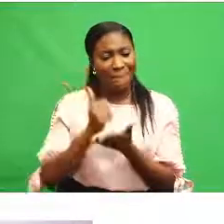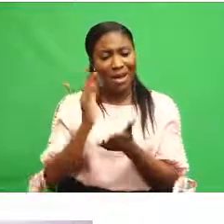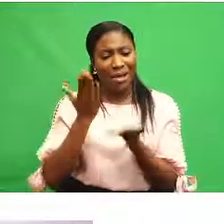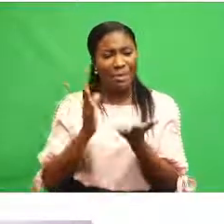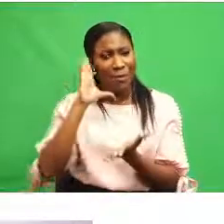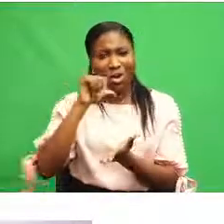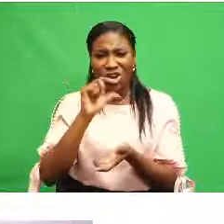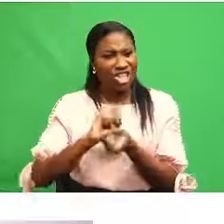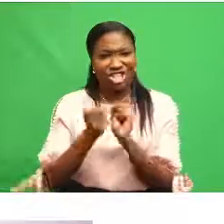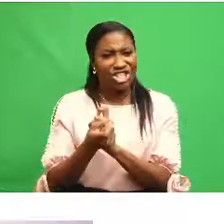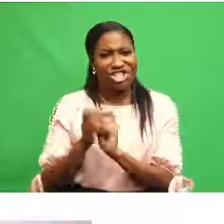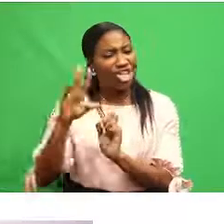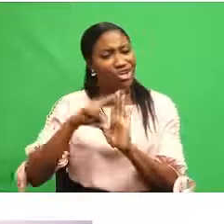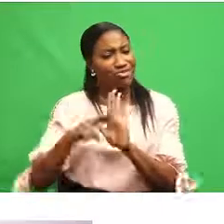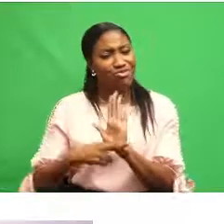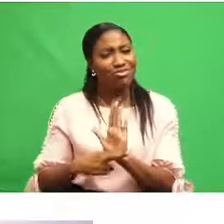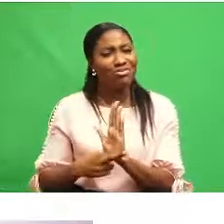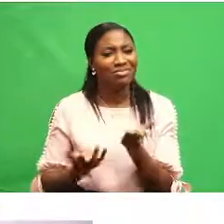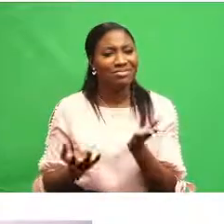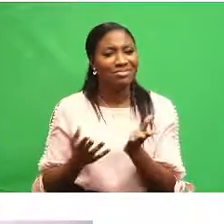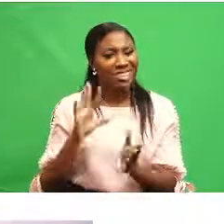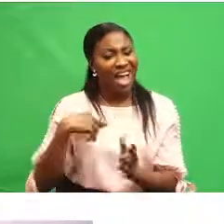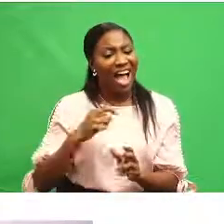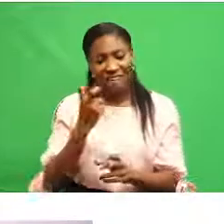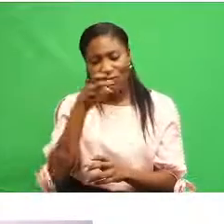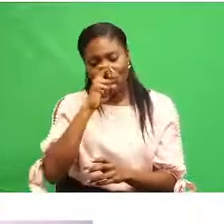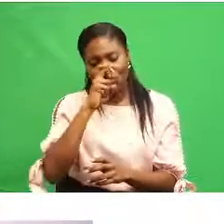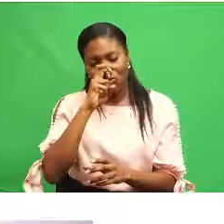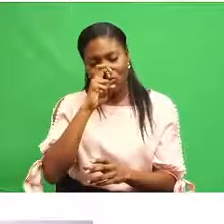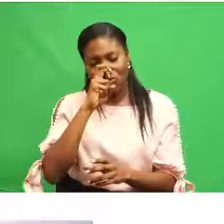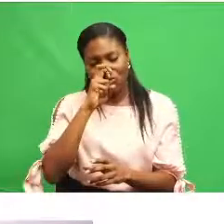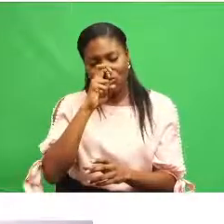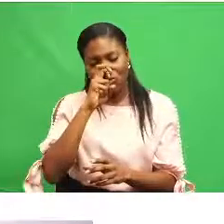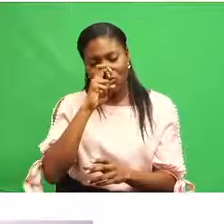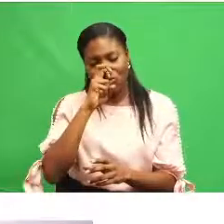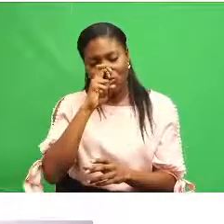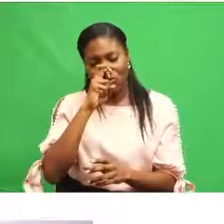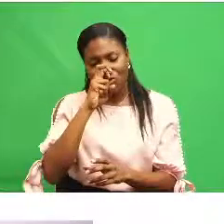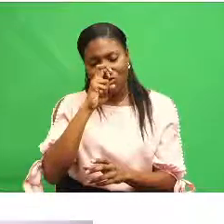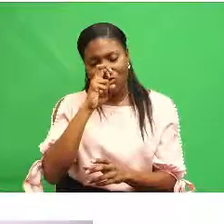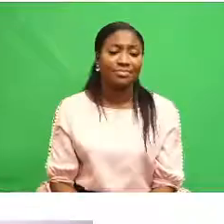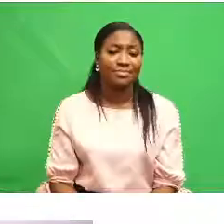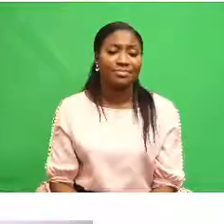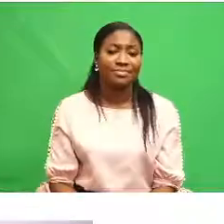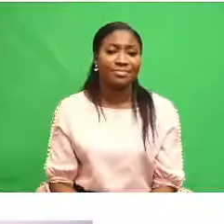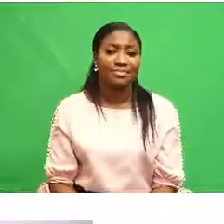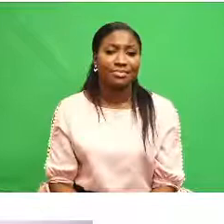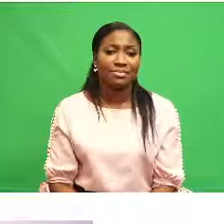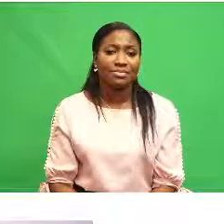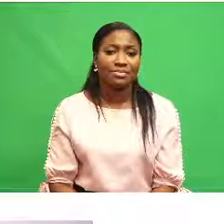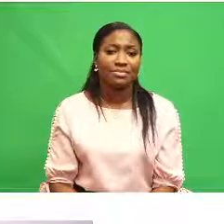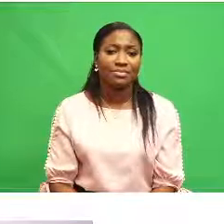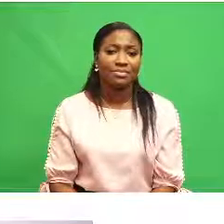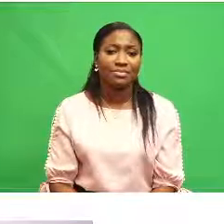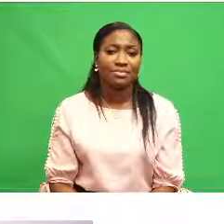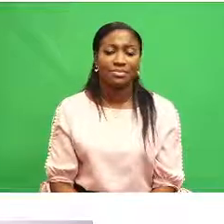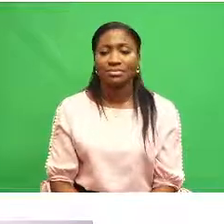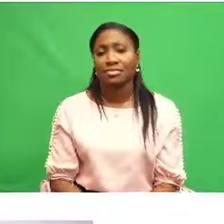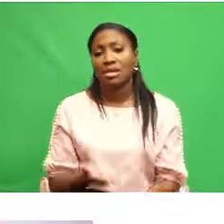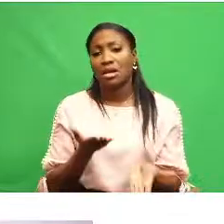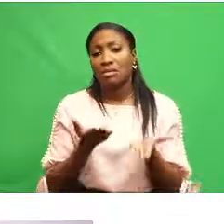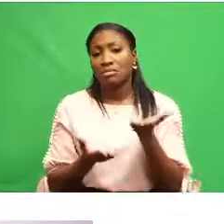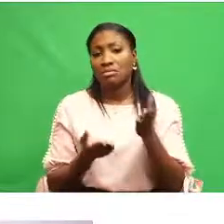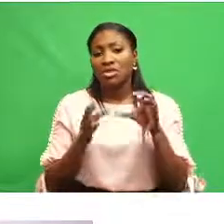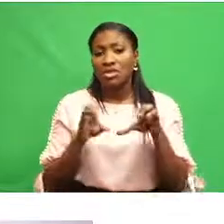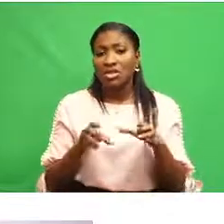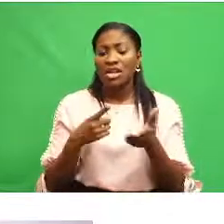their policies come from. Yeah. Right? One of that nature is a matter of how it fits into